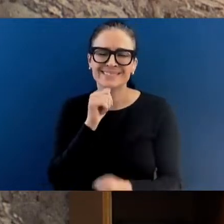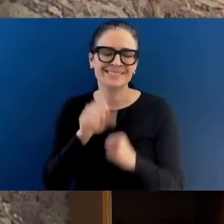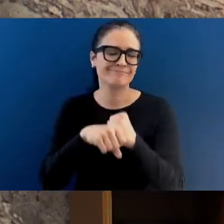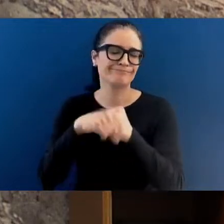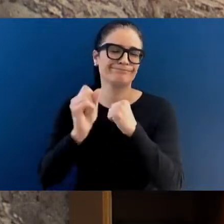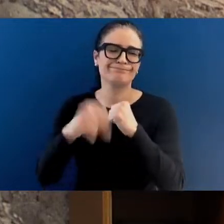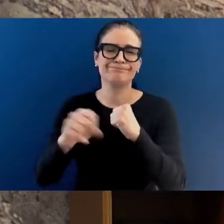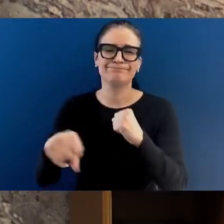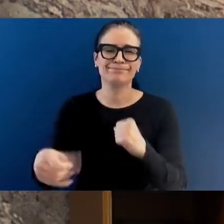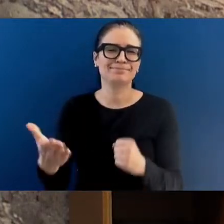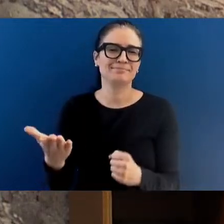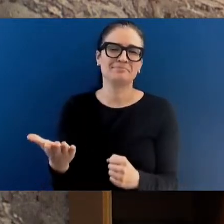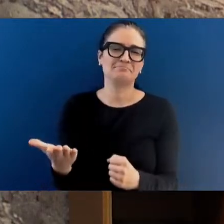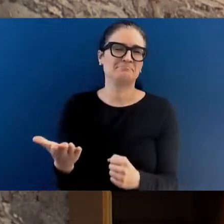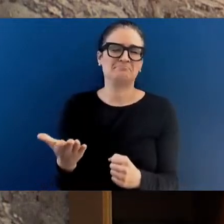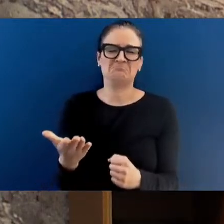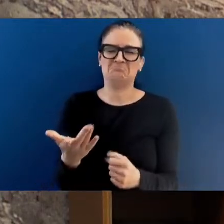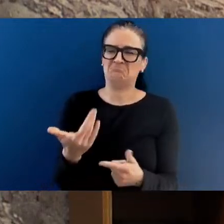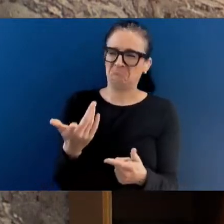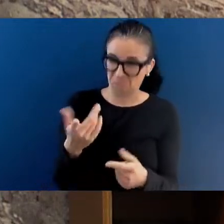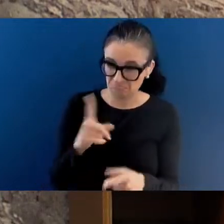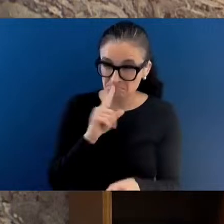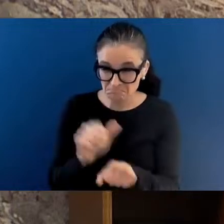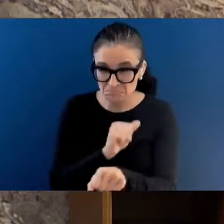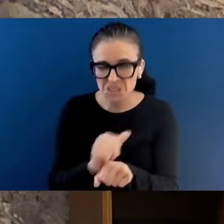Inflated and unfounded.